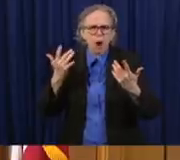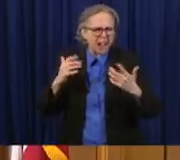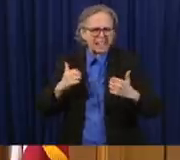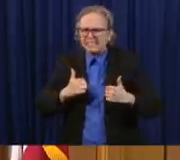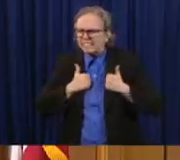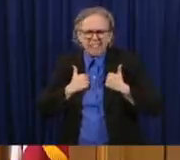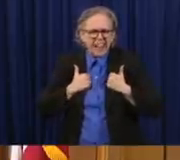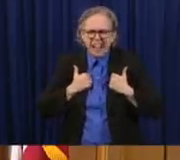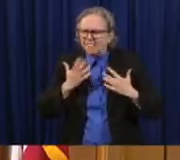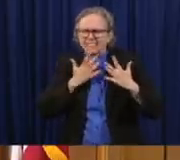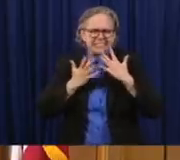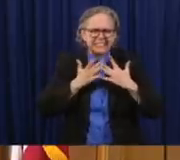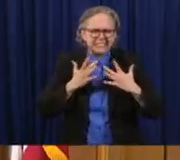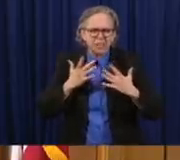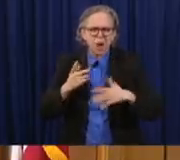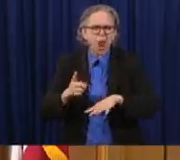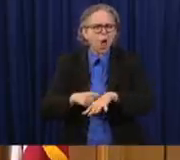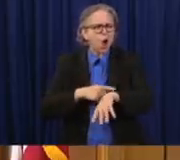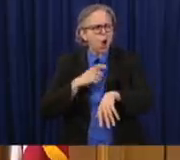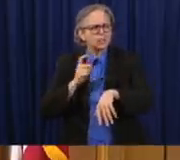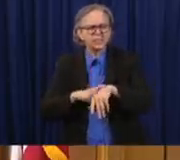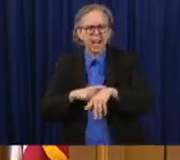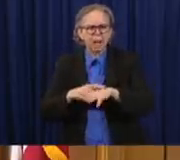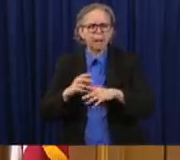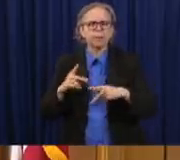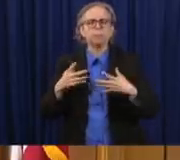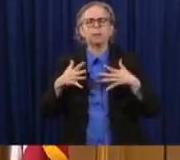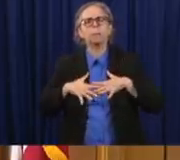they were starting to get very, very weary.